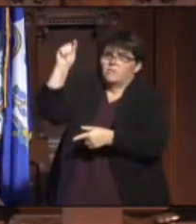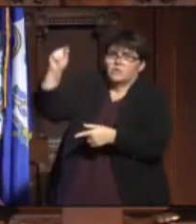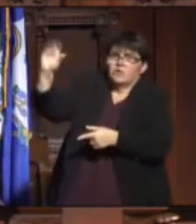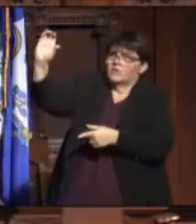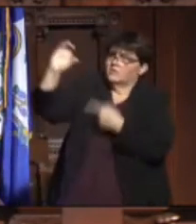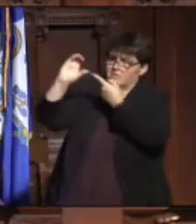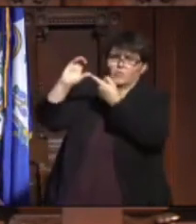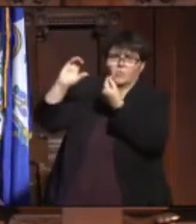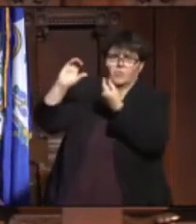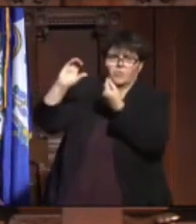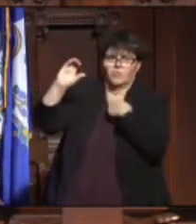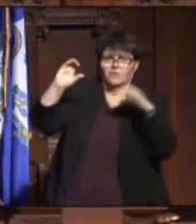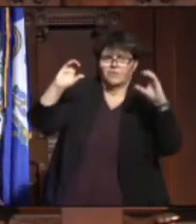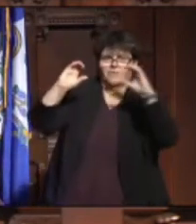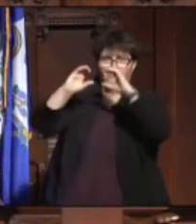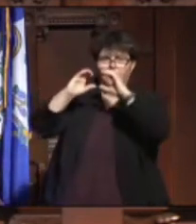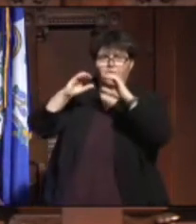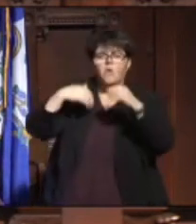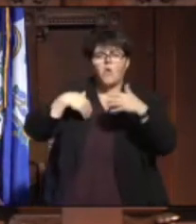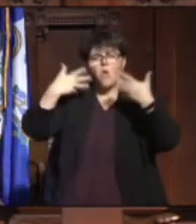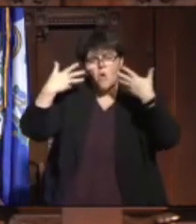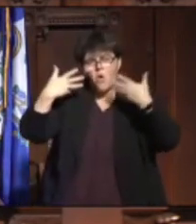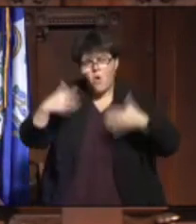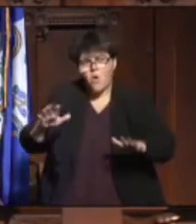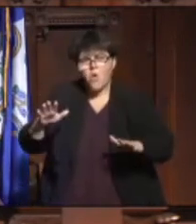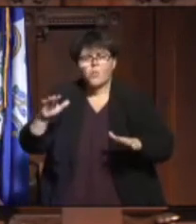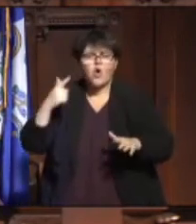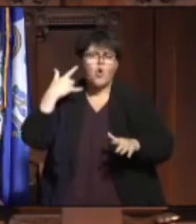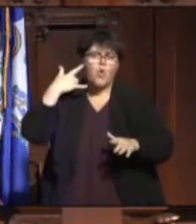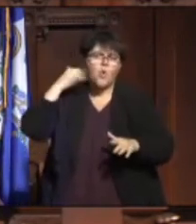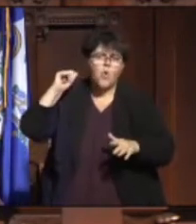Bridge between New London and Groton.